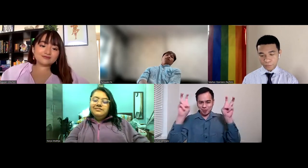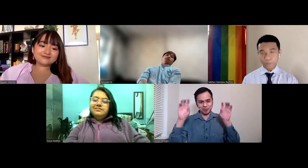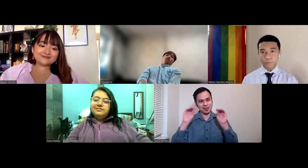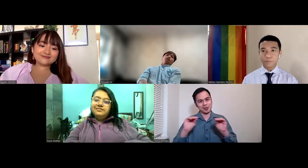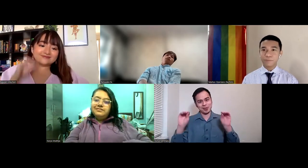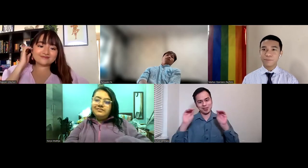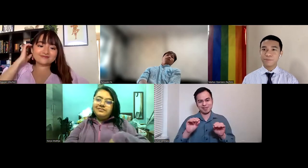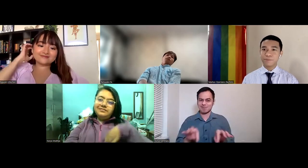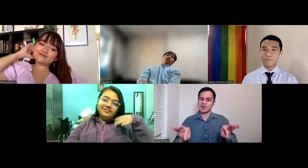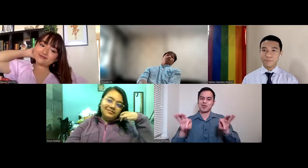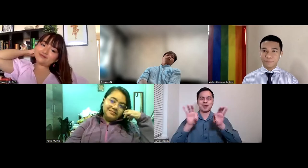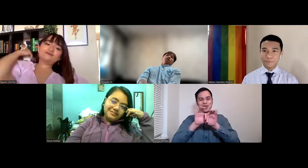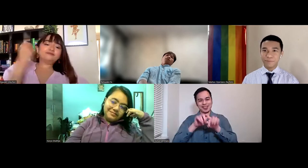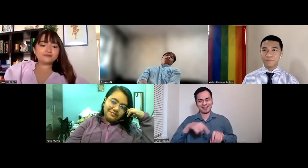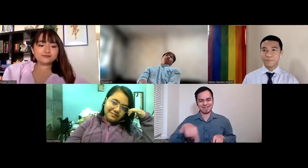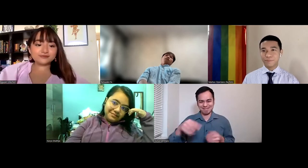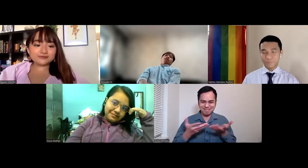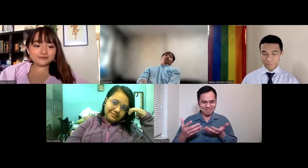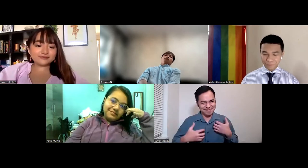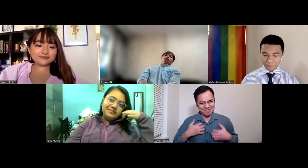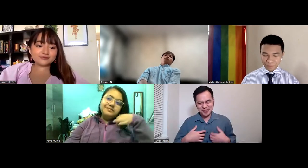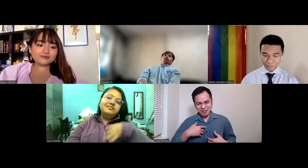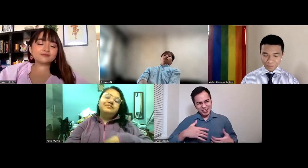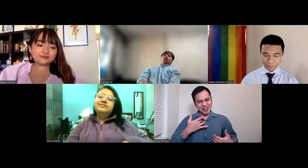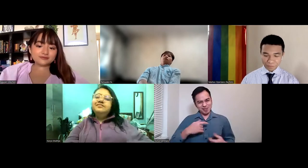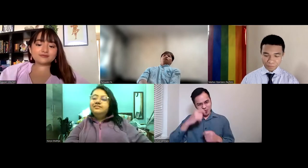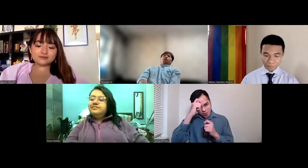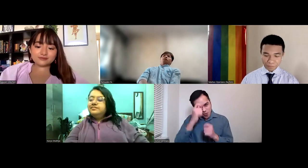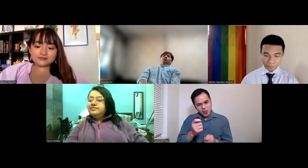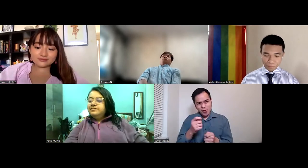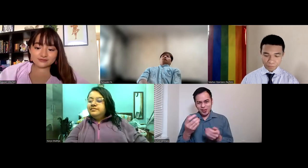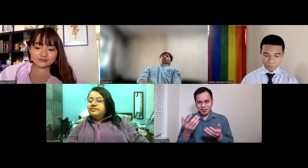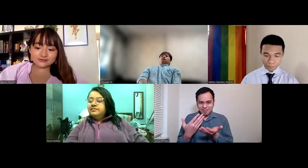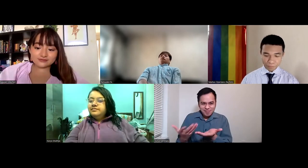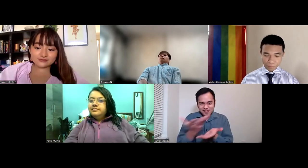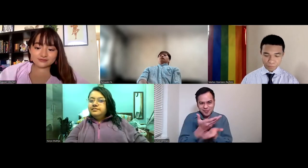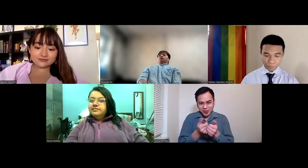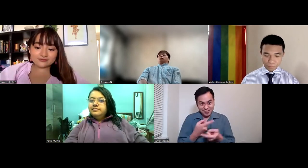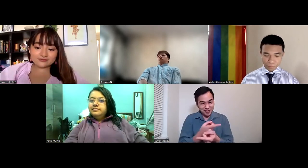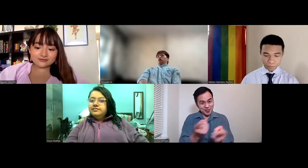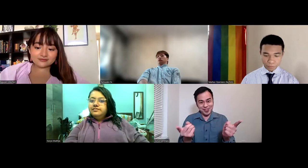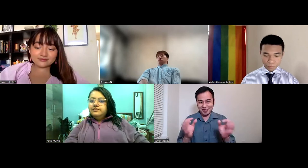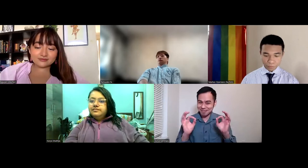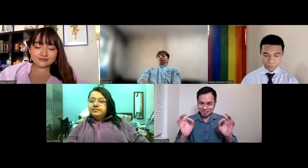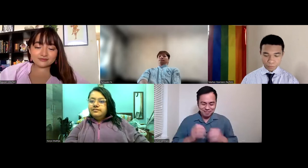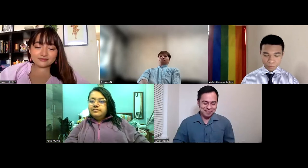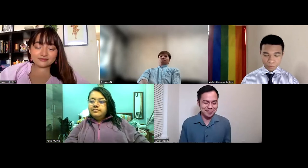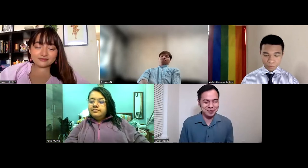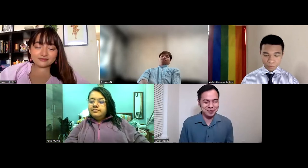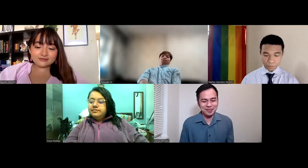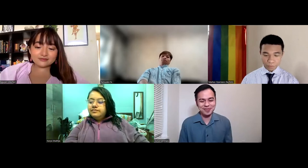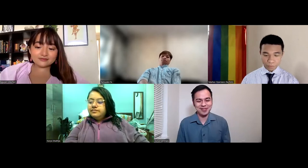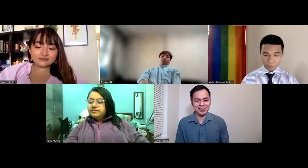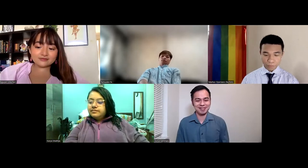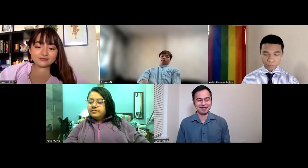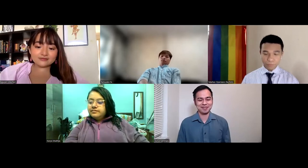be here, to be part of the panelists, to talk about education and the importance of it. So it's a very honorable